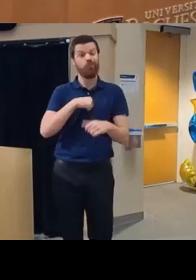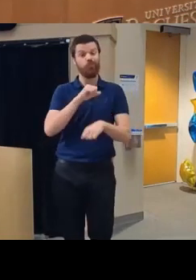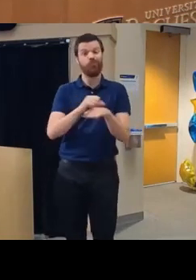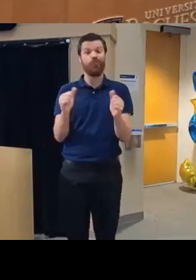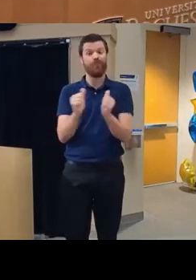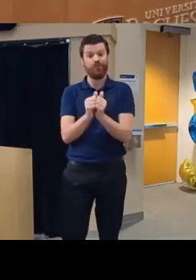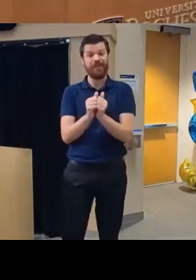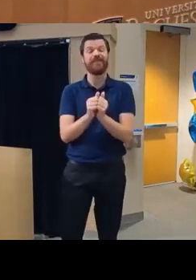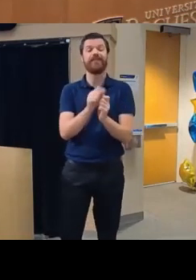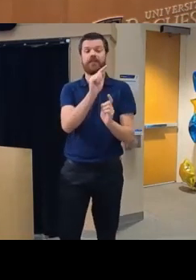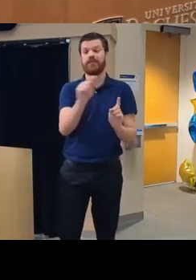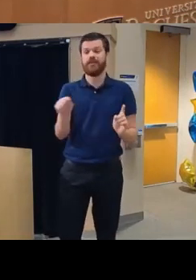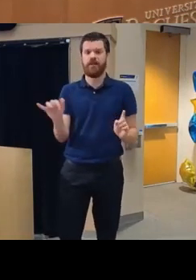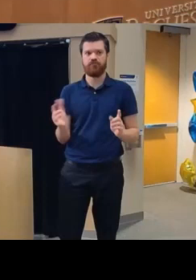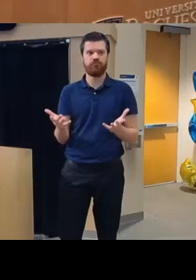with were like,